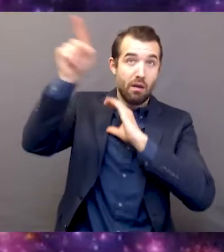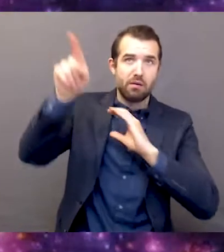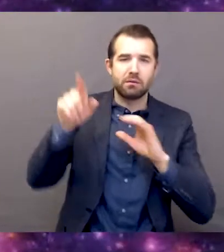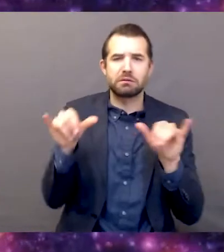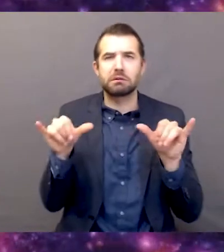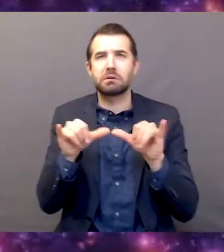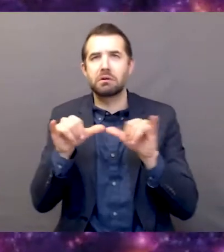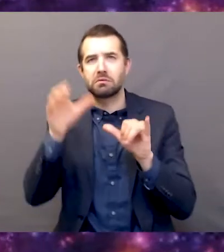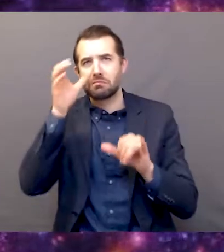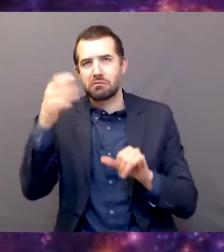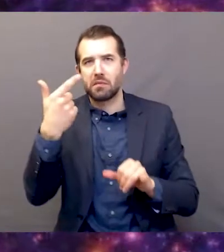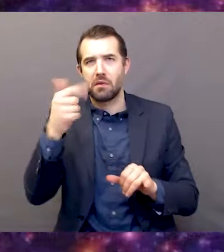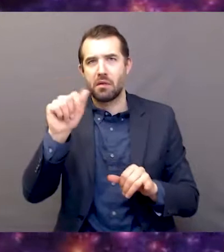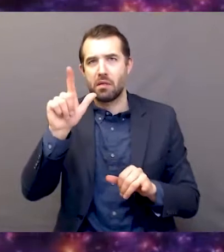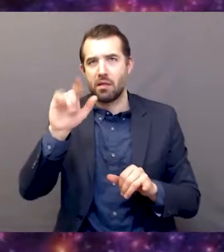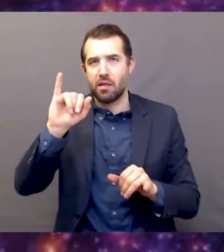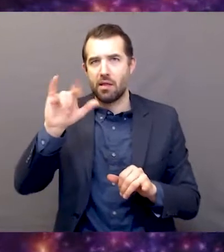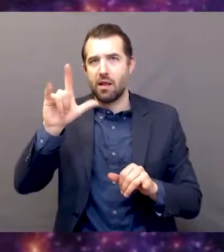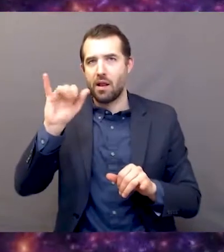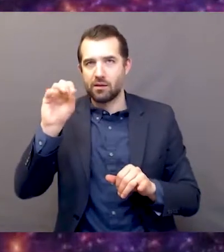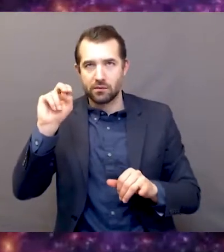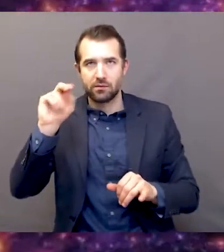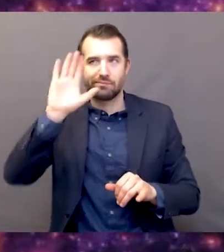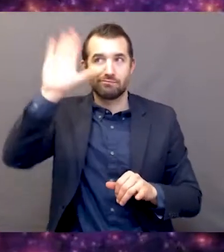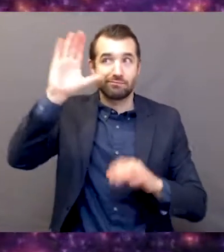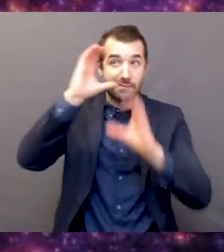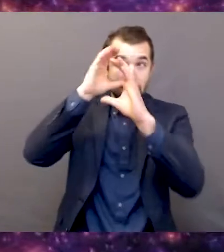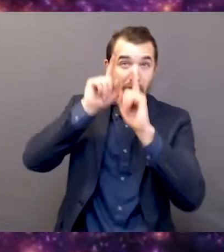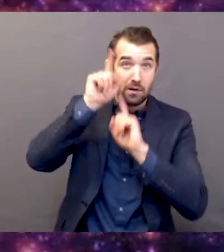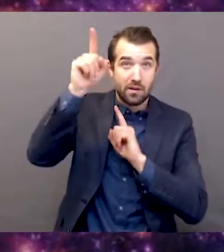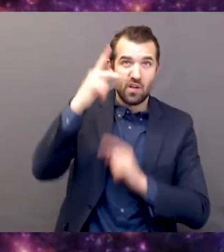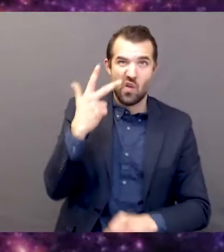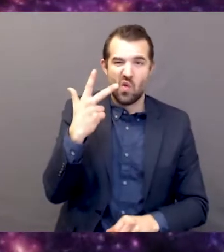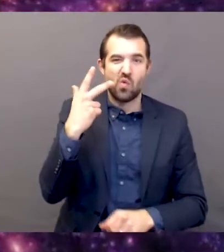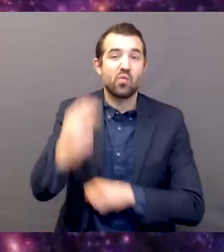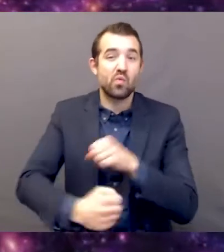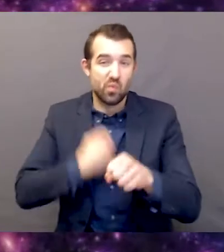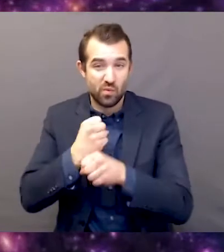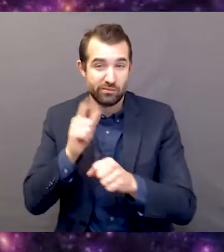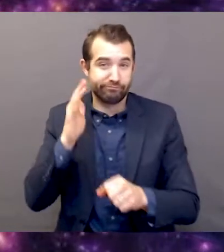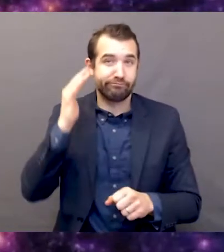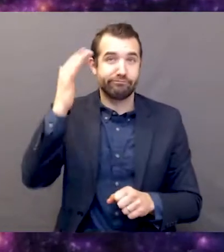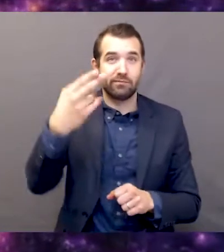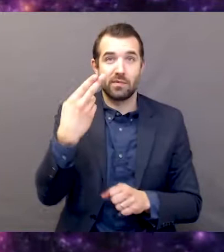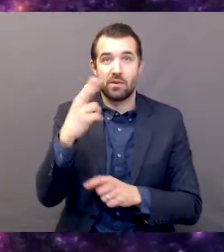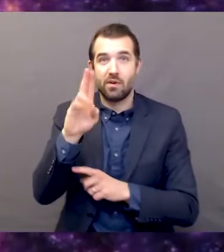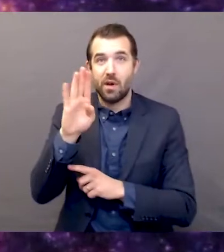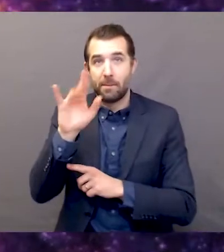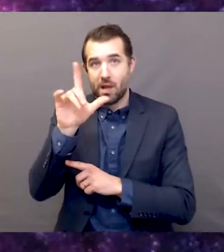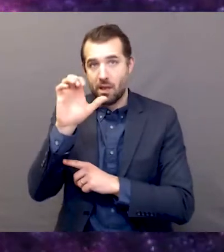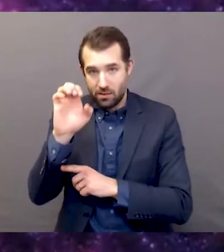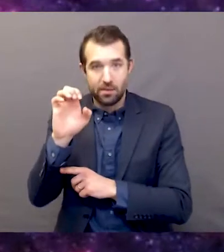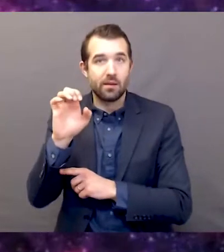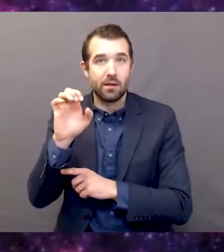and length as Galileo's 1610 telescope. 380 years later, Hubble is about 100 million times more sensitive